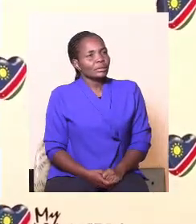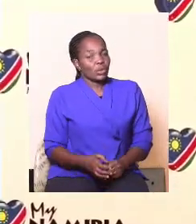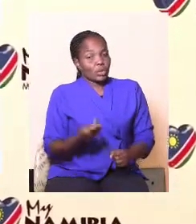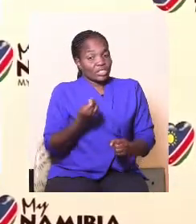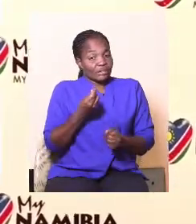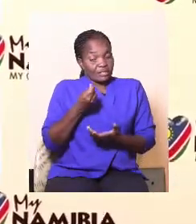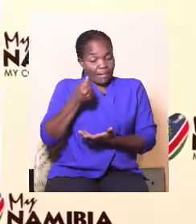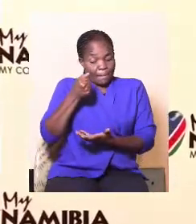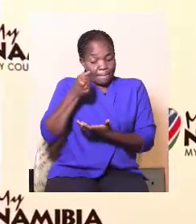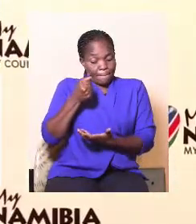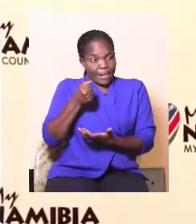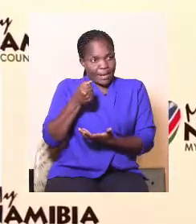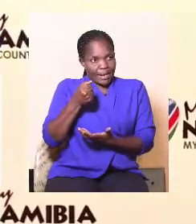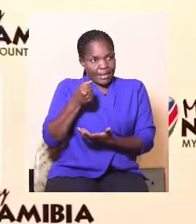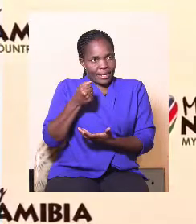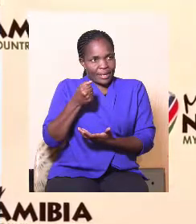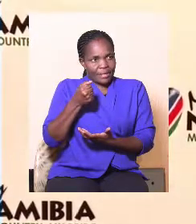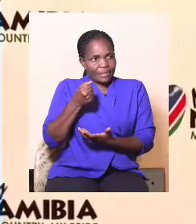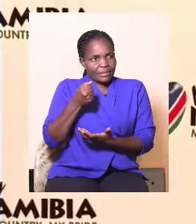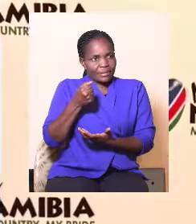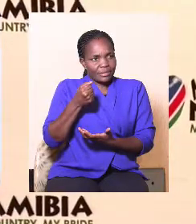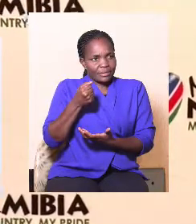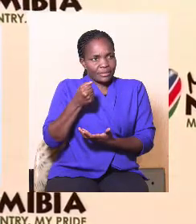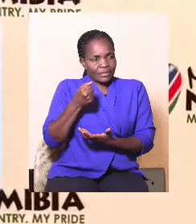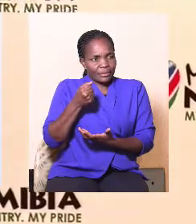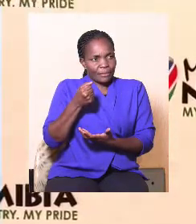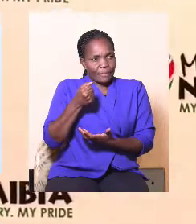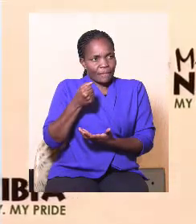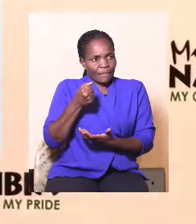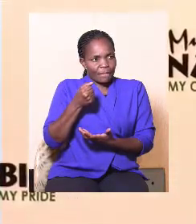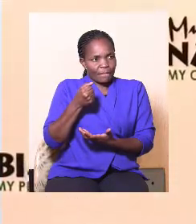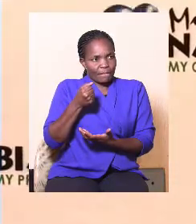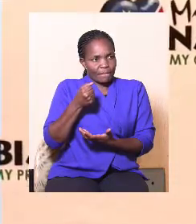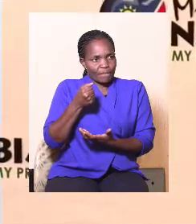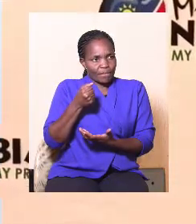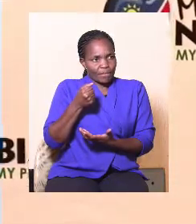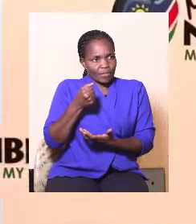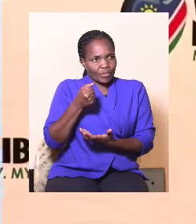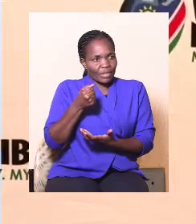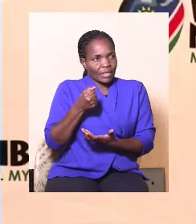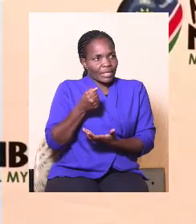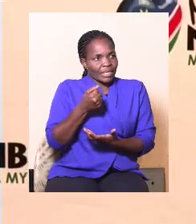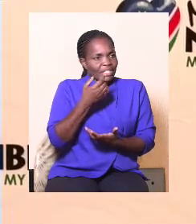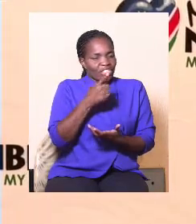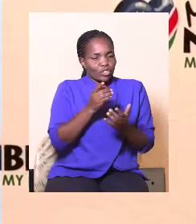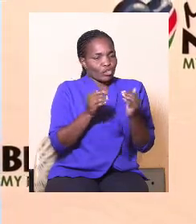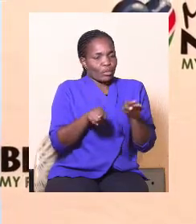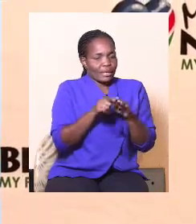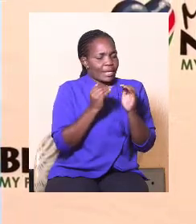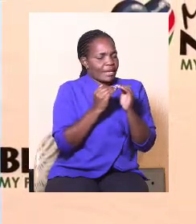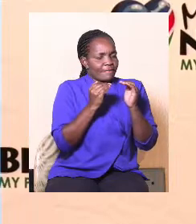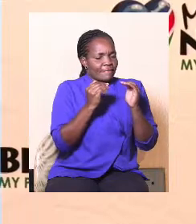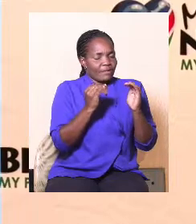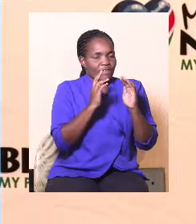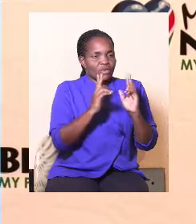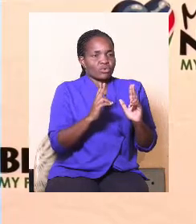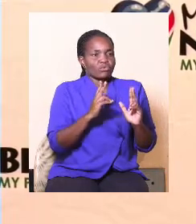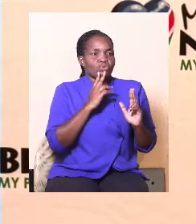grant is not equated to the income lost by the beneficiary? I think with